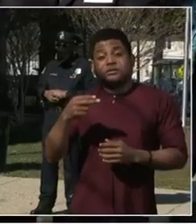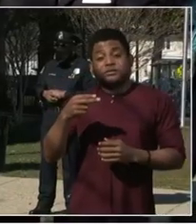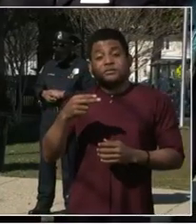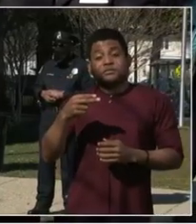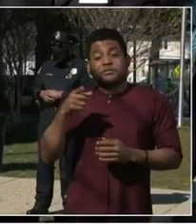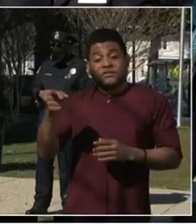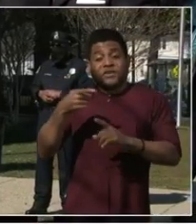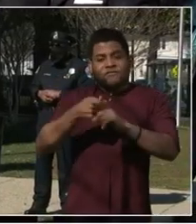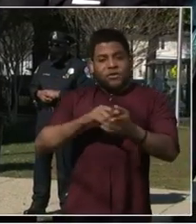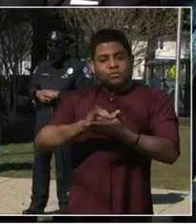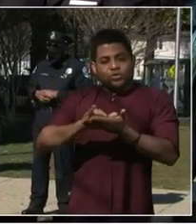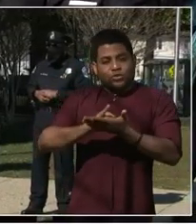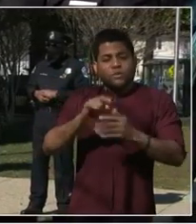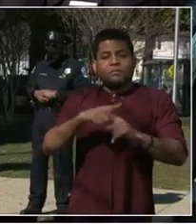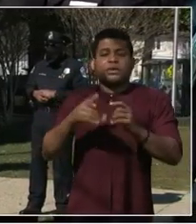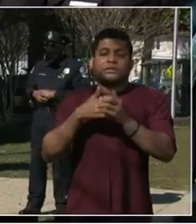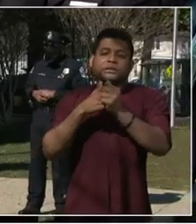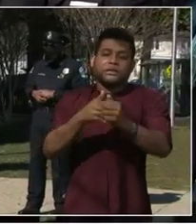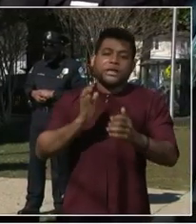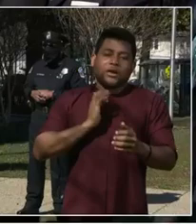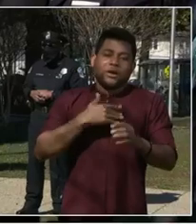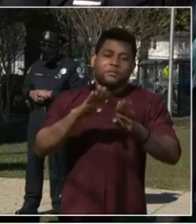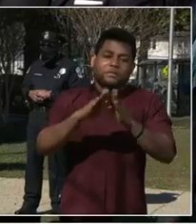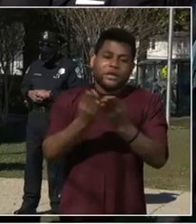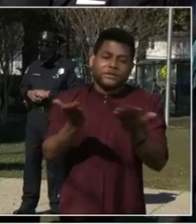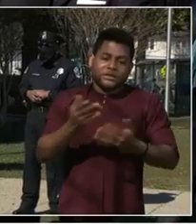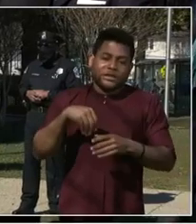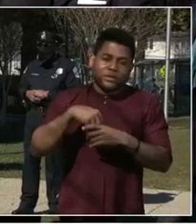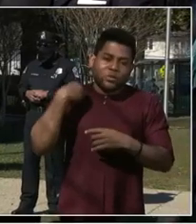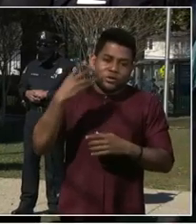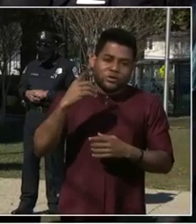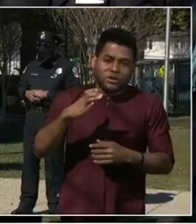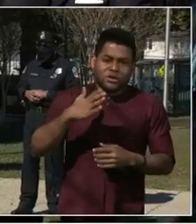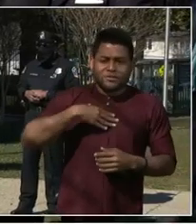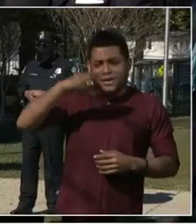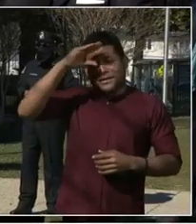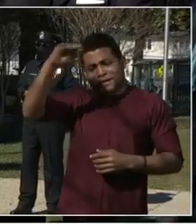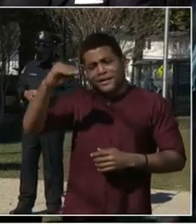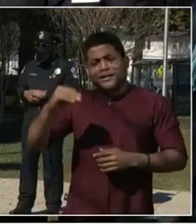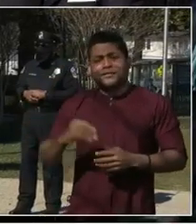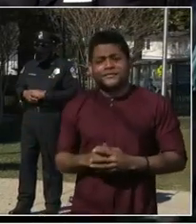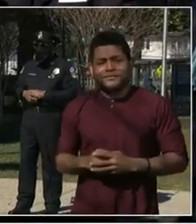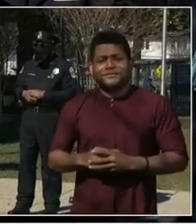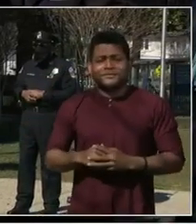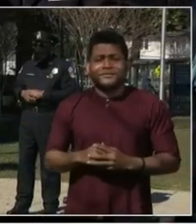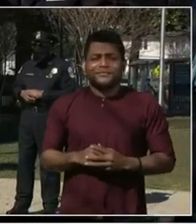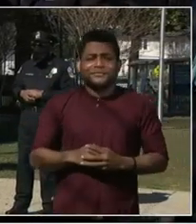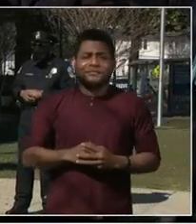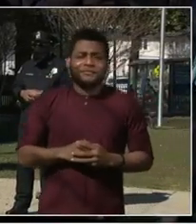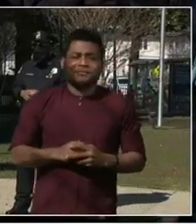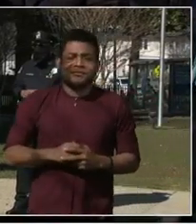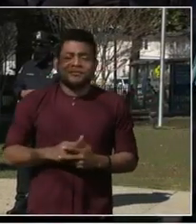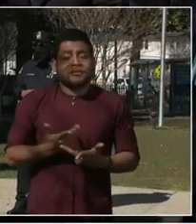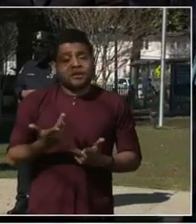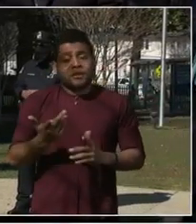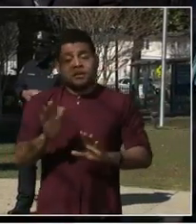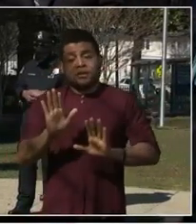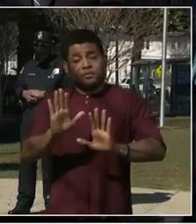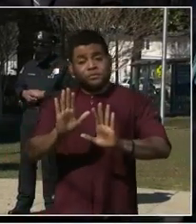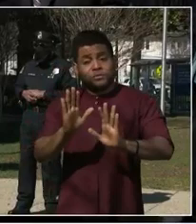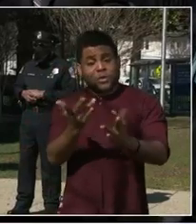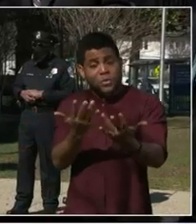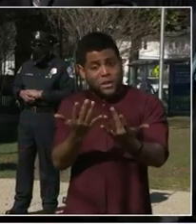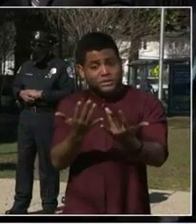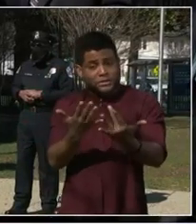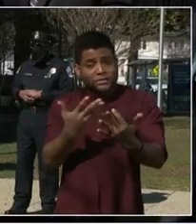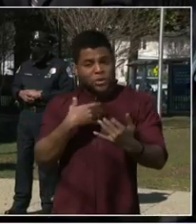Washington, D.C. That's my guy. And so I'm gonna make the connection